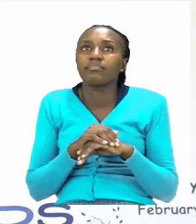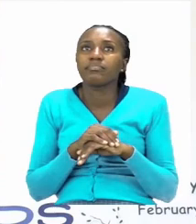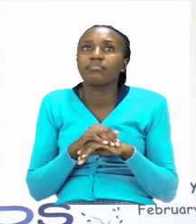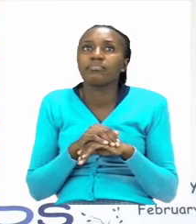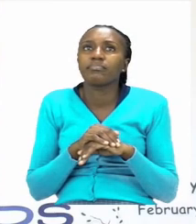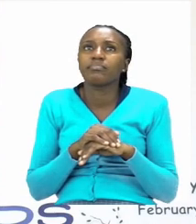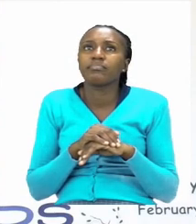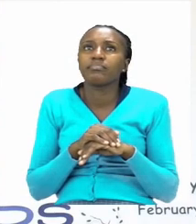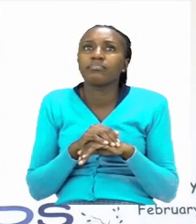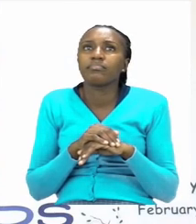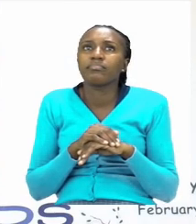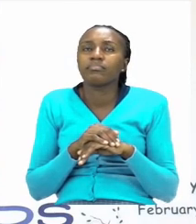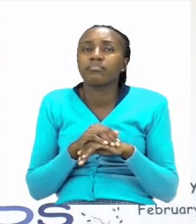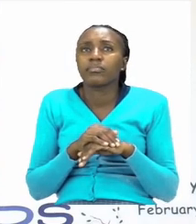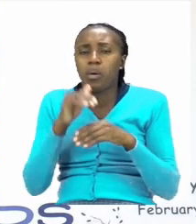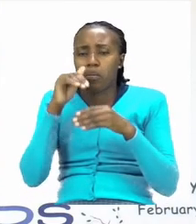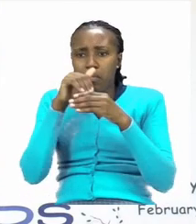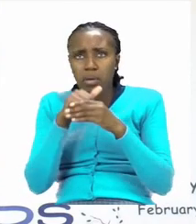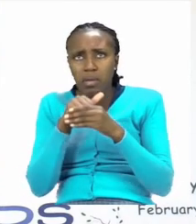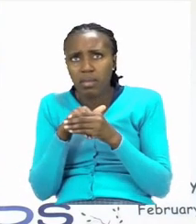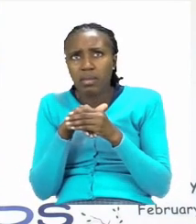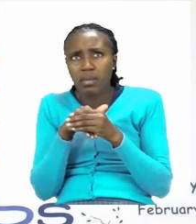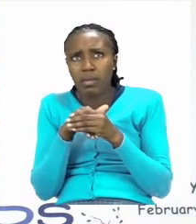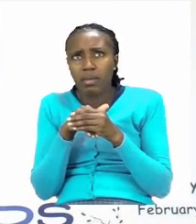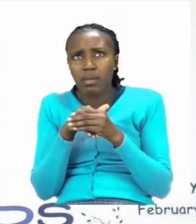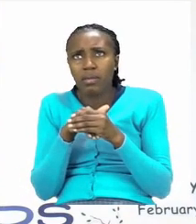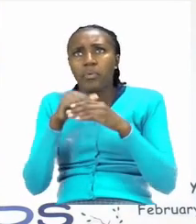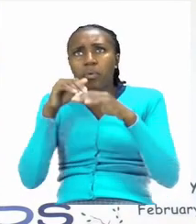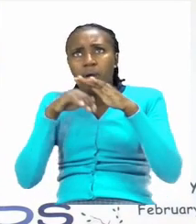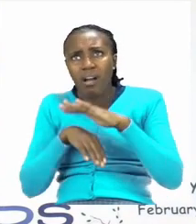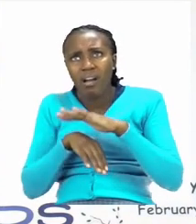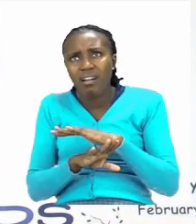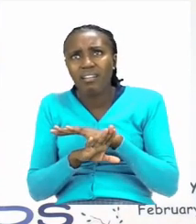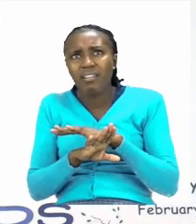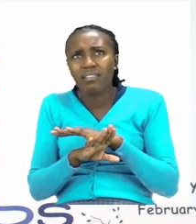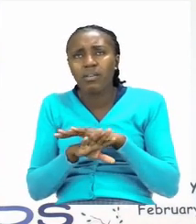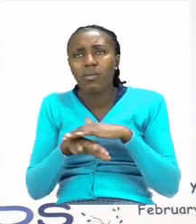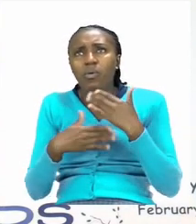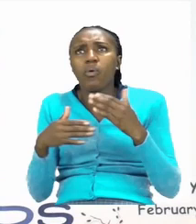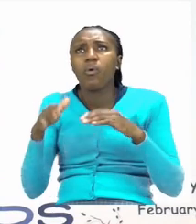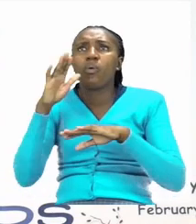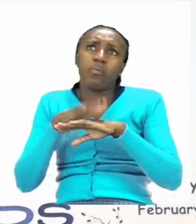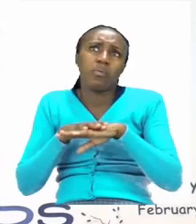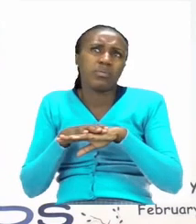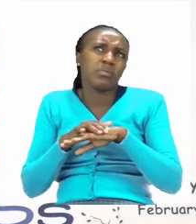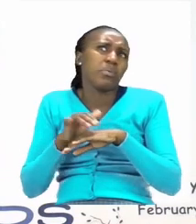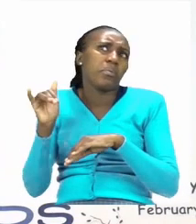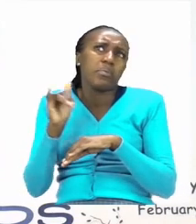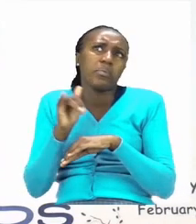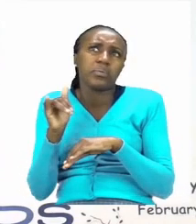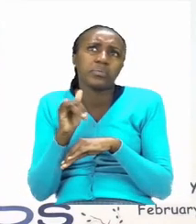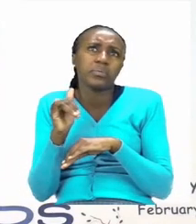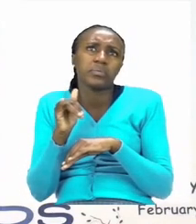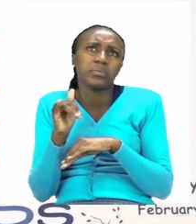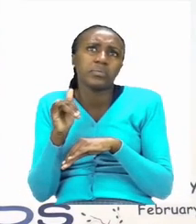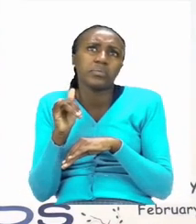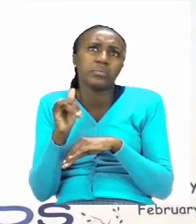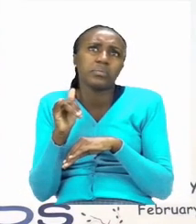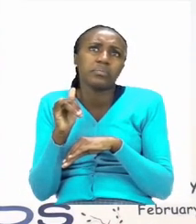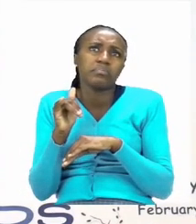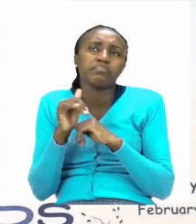the ball is in the table or on the table